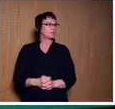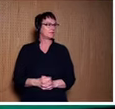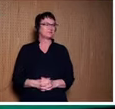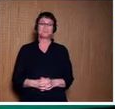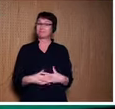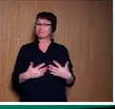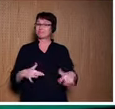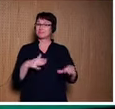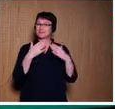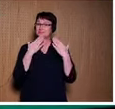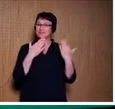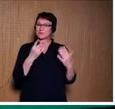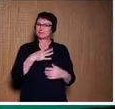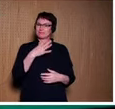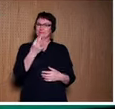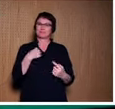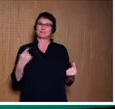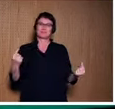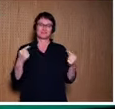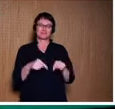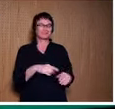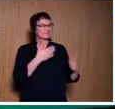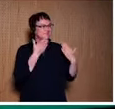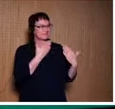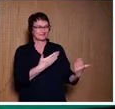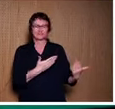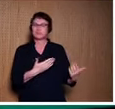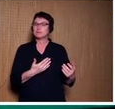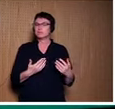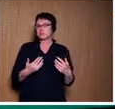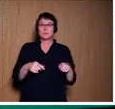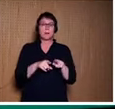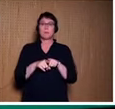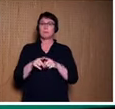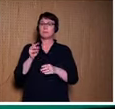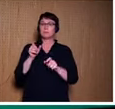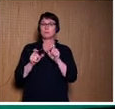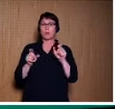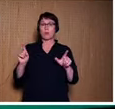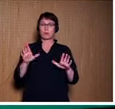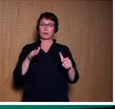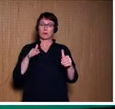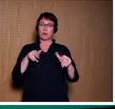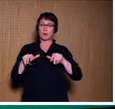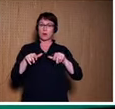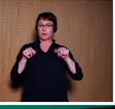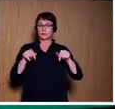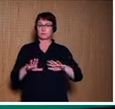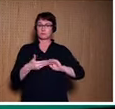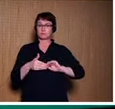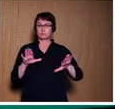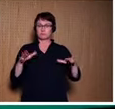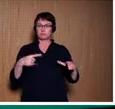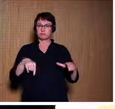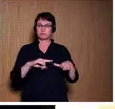Thank you so much for the warm welcome, Dr. Bewa, and to the organizers for inviting me to speak at this absolutely